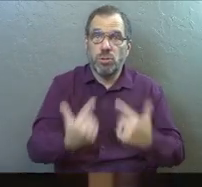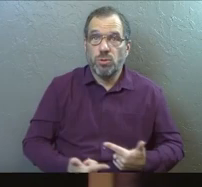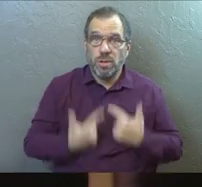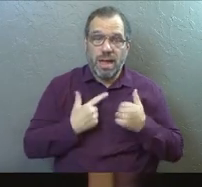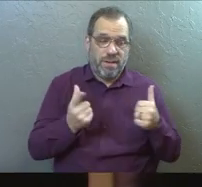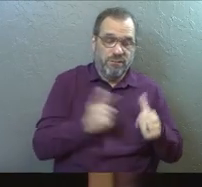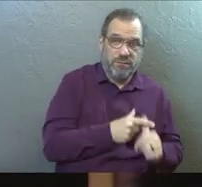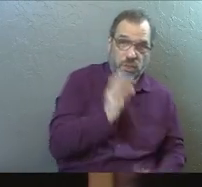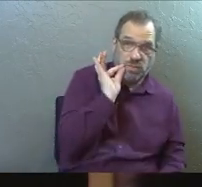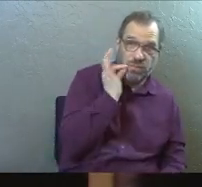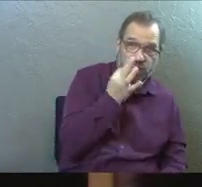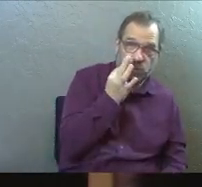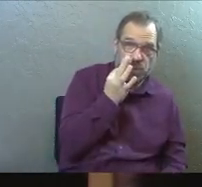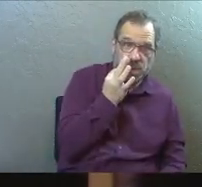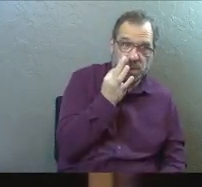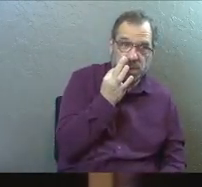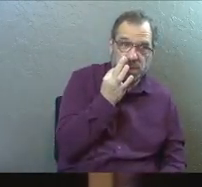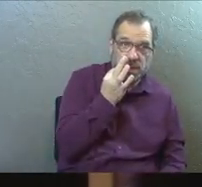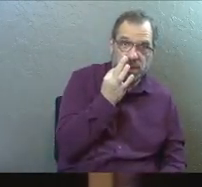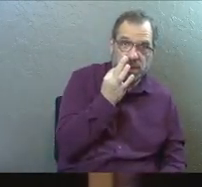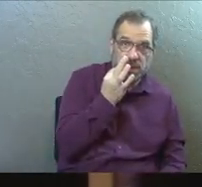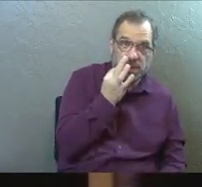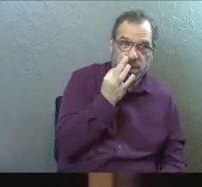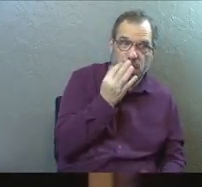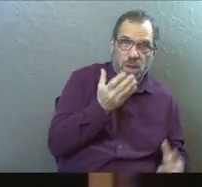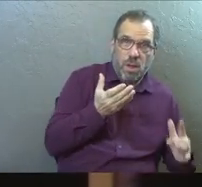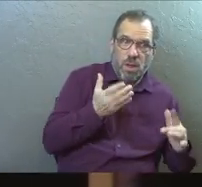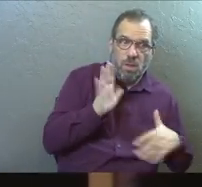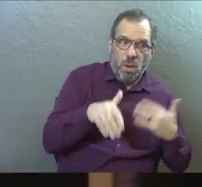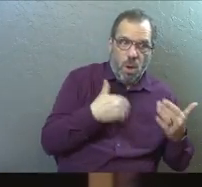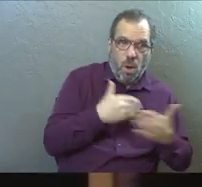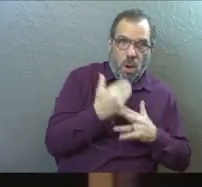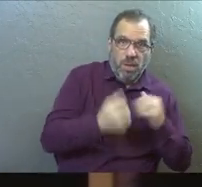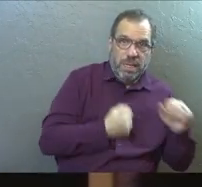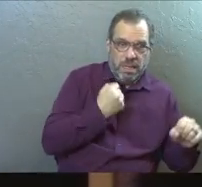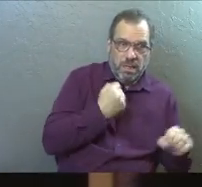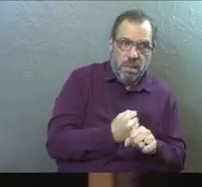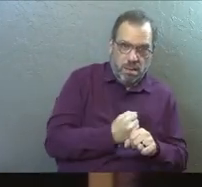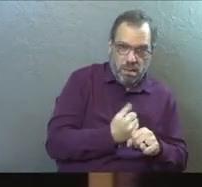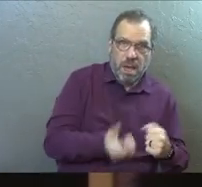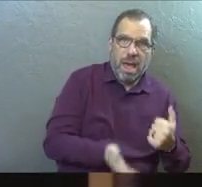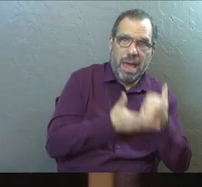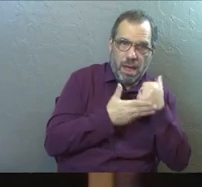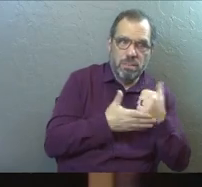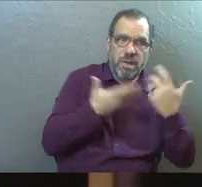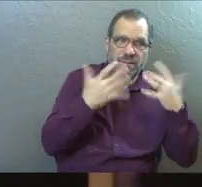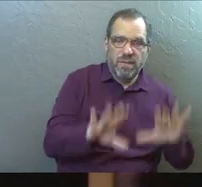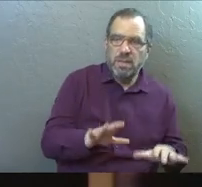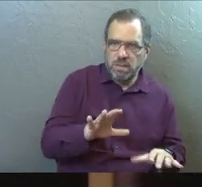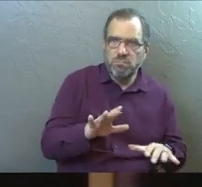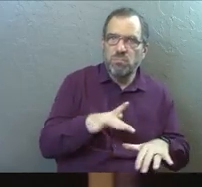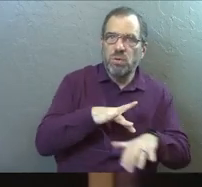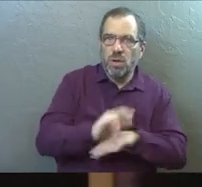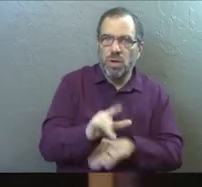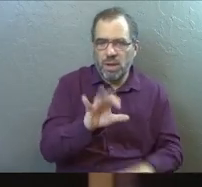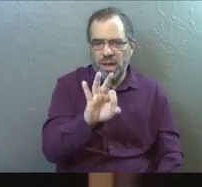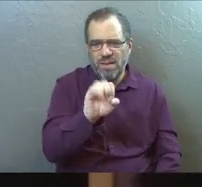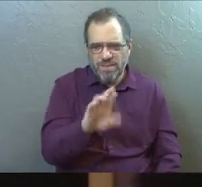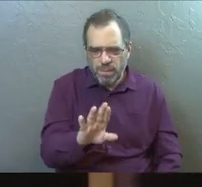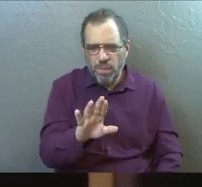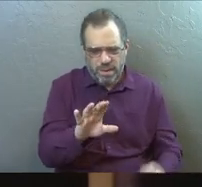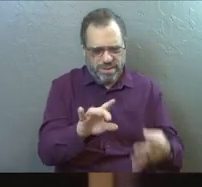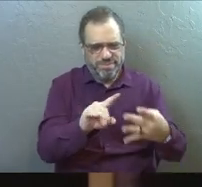first fruits, that you might find extending through the whole rest of the year? Will be done in early